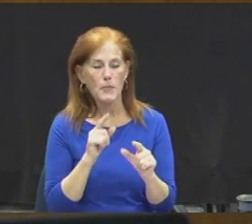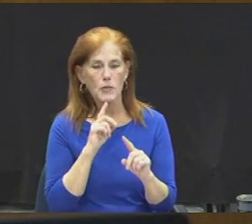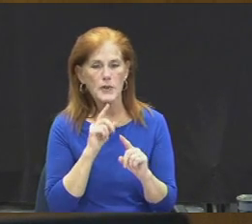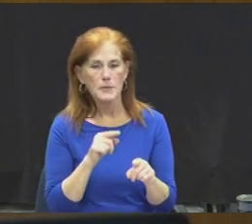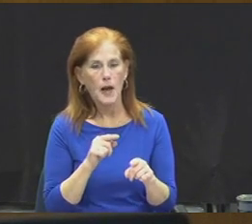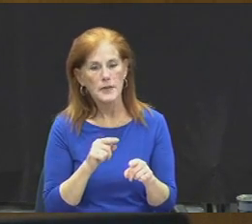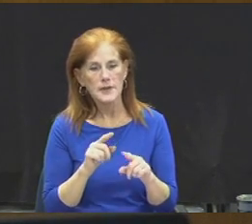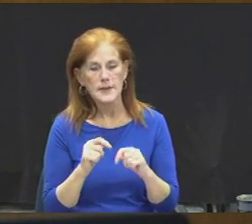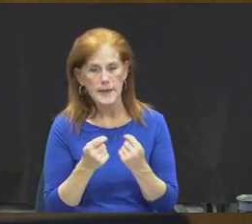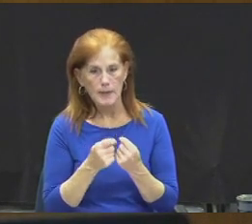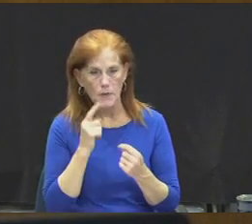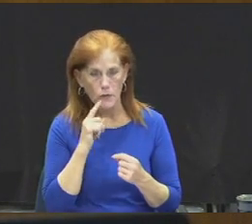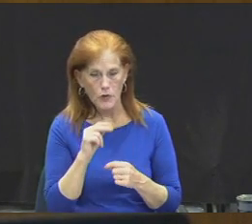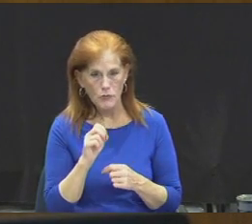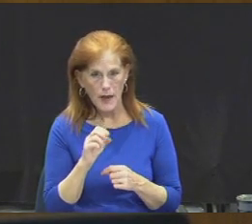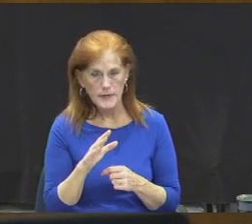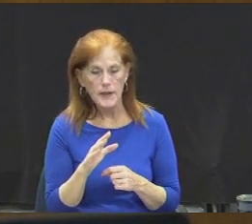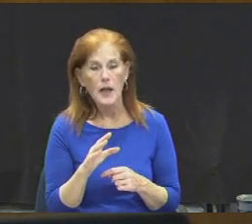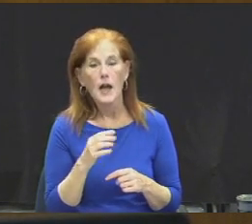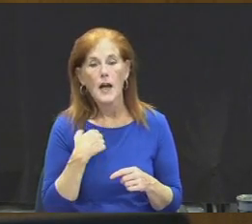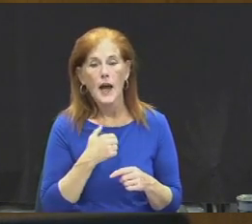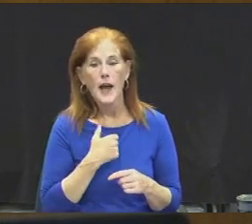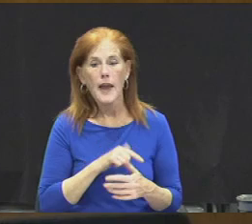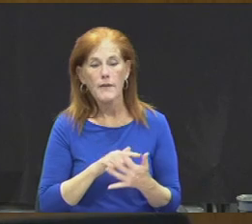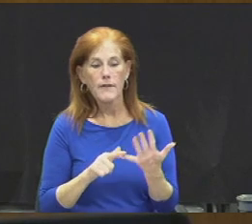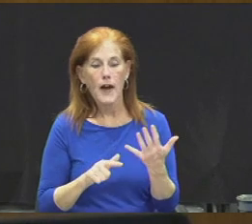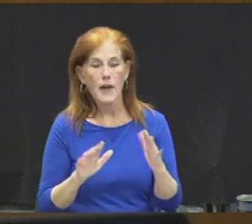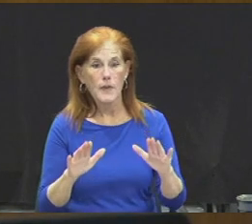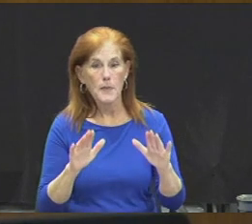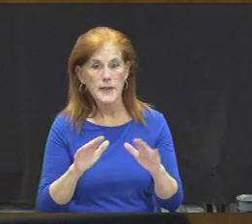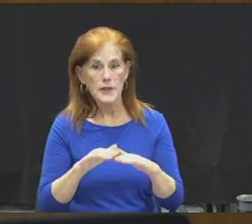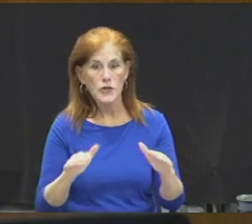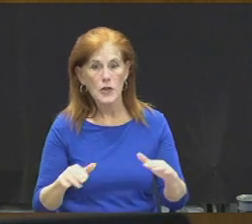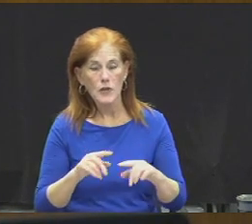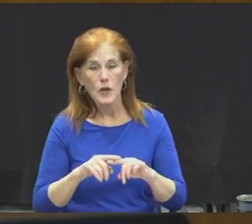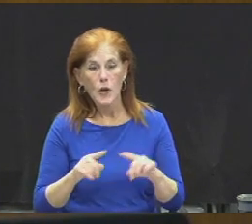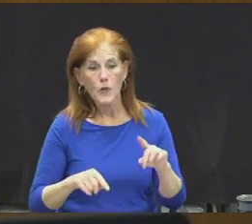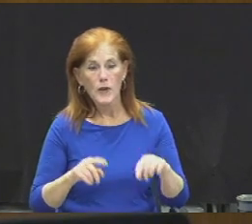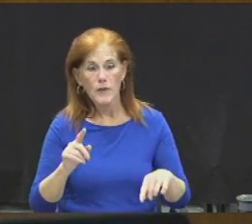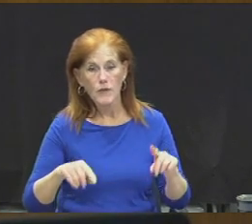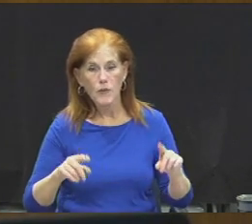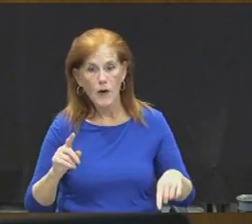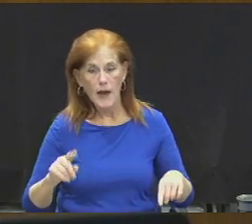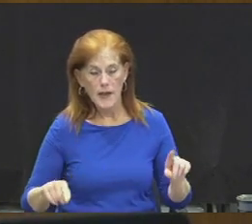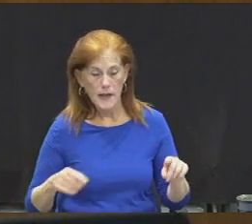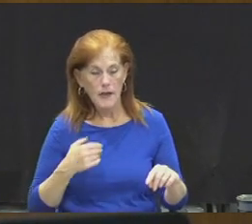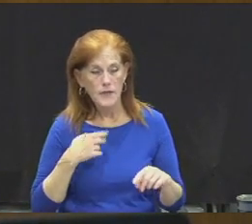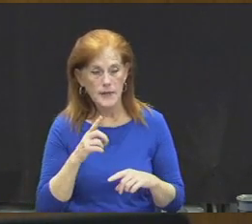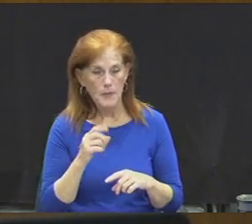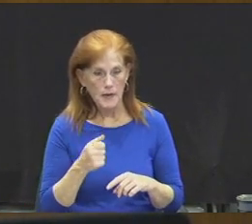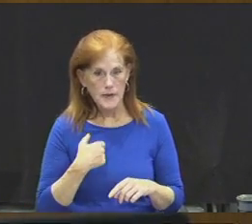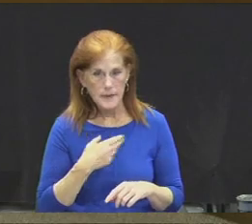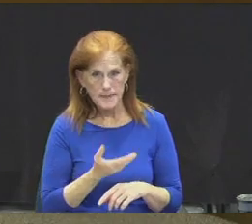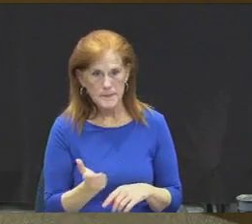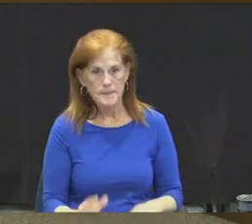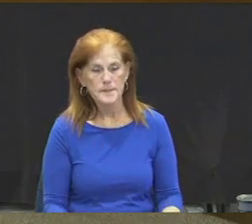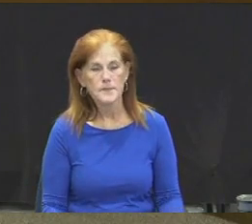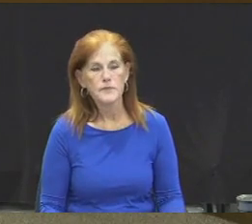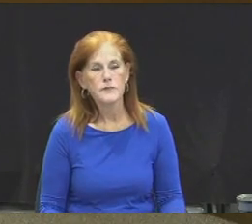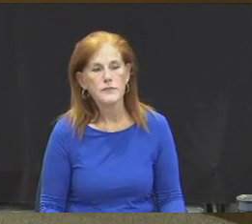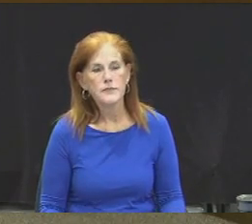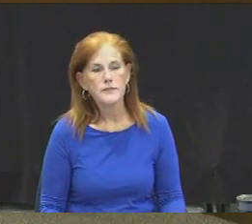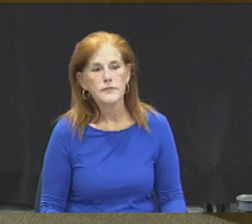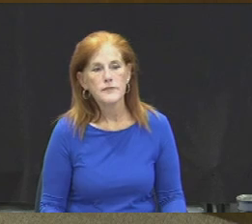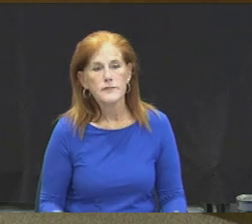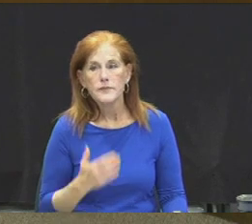of Nebraska. And I have 5 amazing children with a wide variety of disabilities.